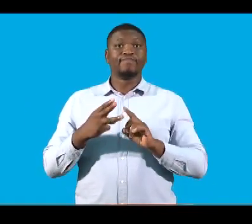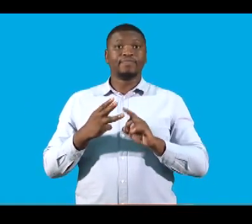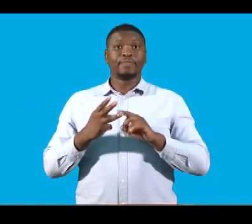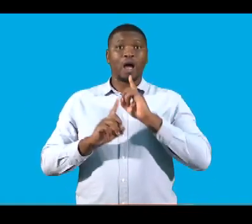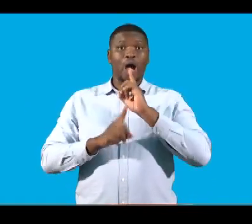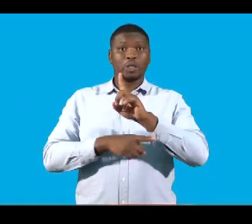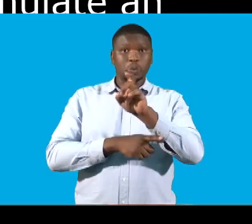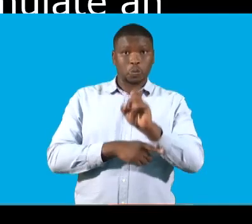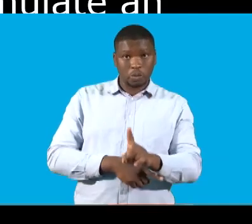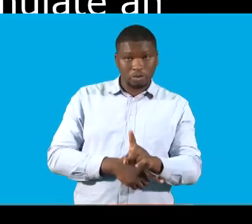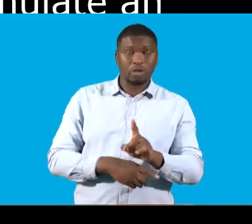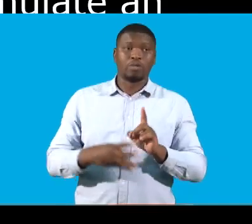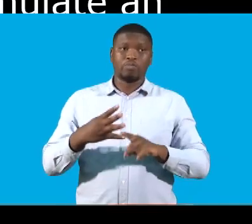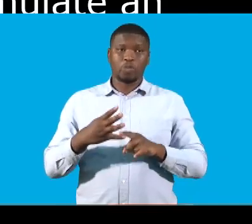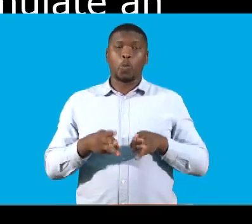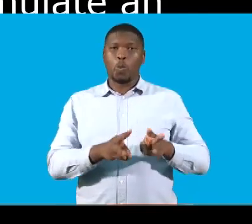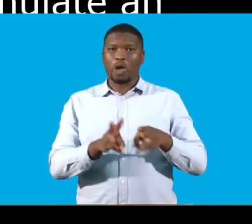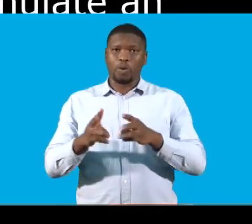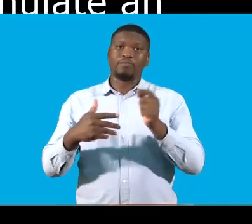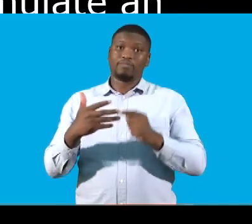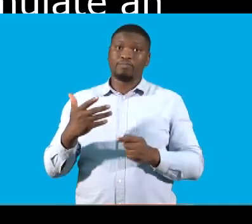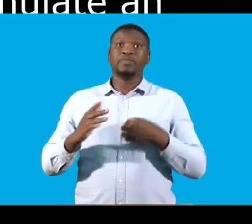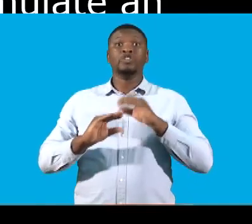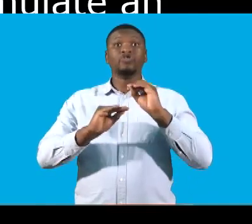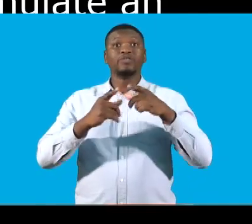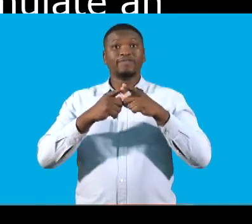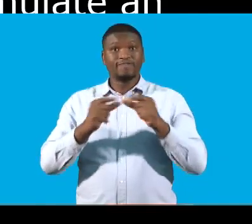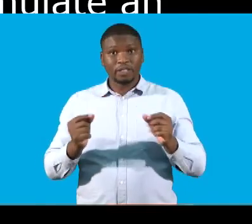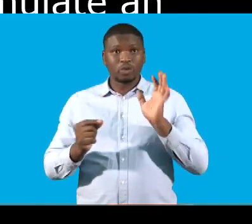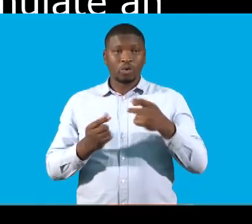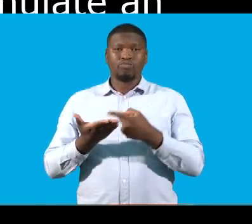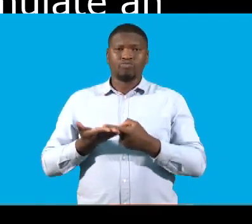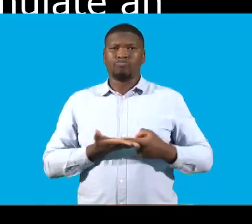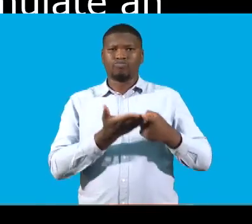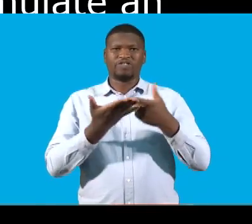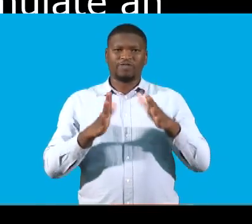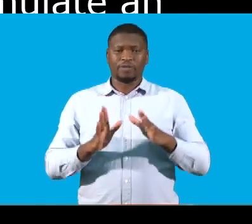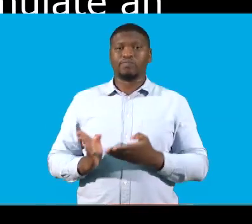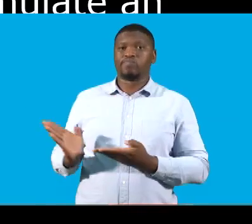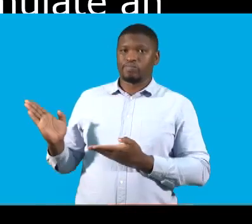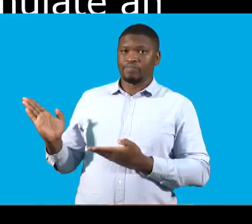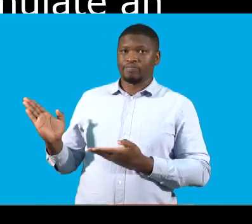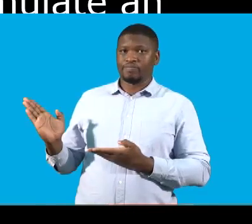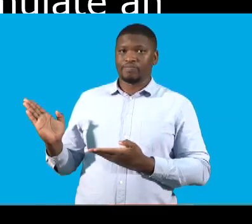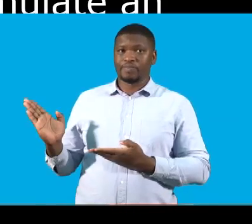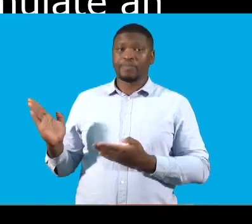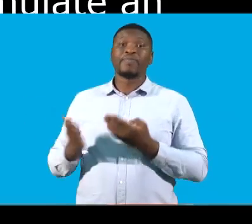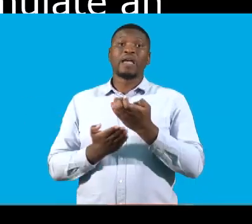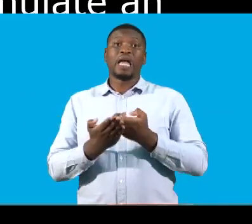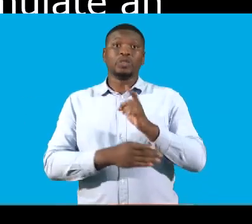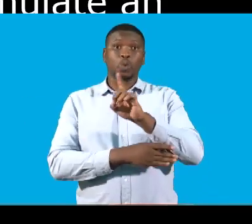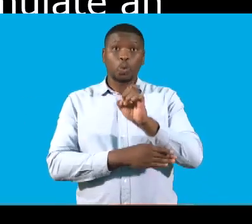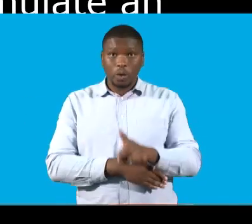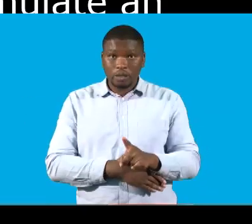answering techniques. By the end of the lesson, we will address the following: how to interpret essay